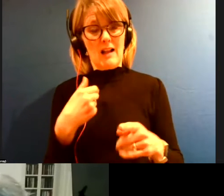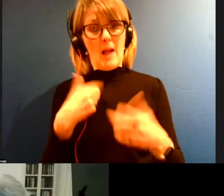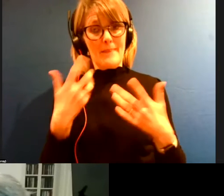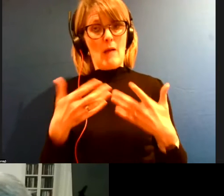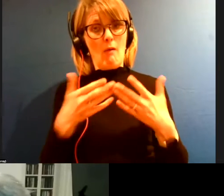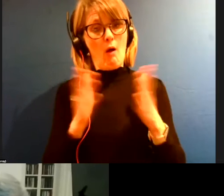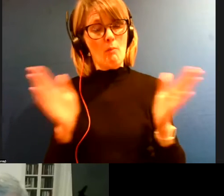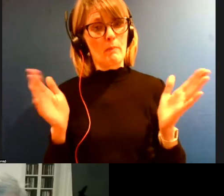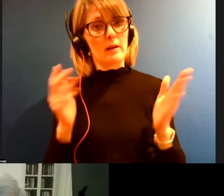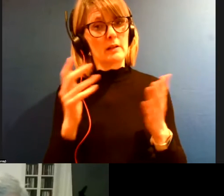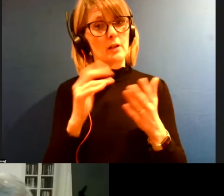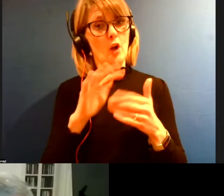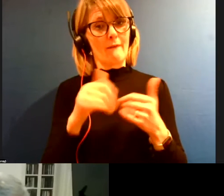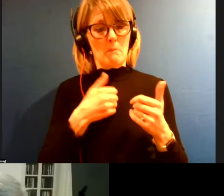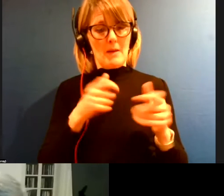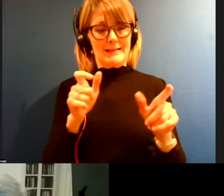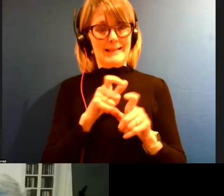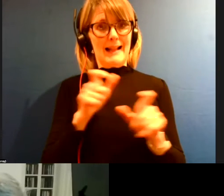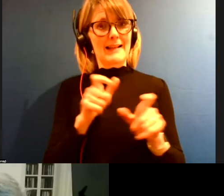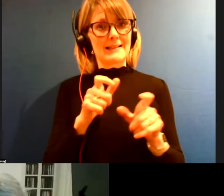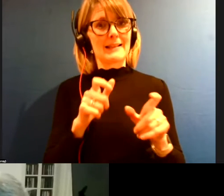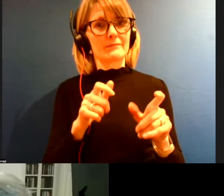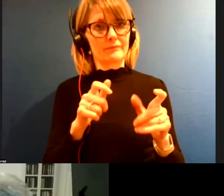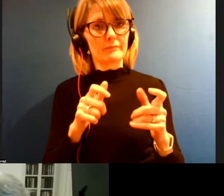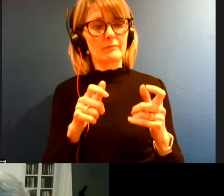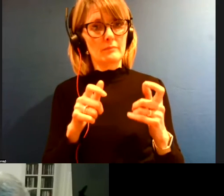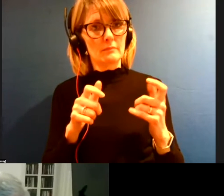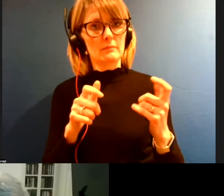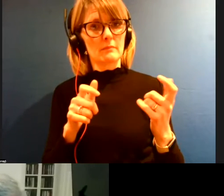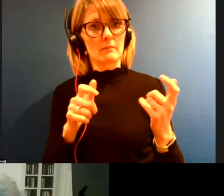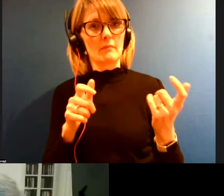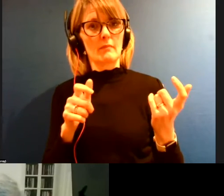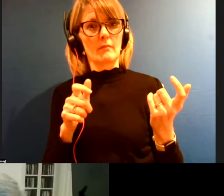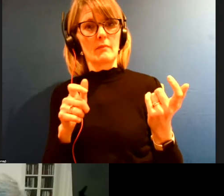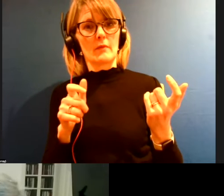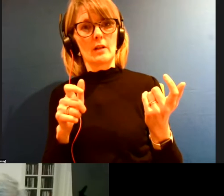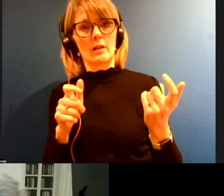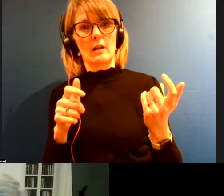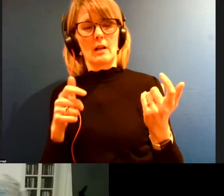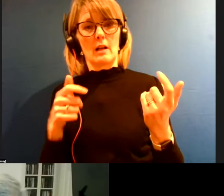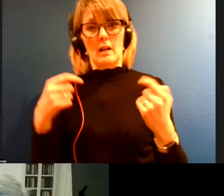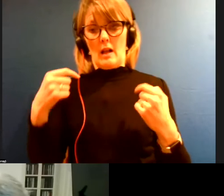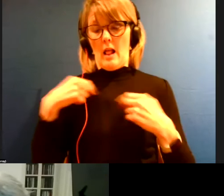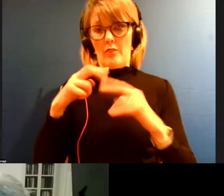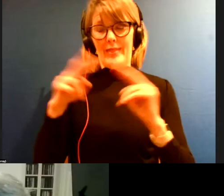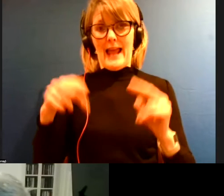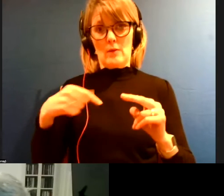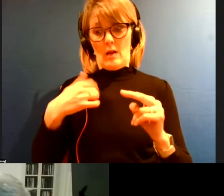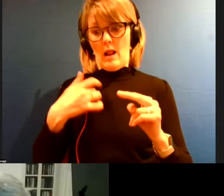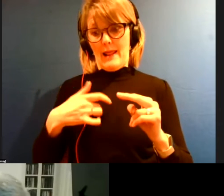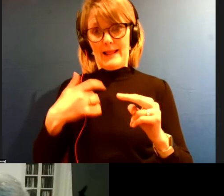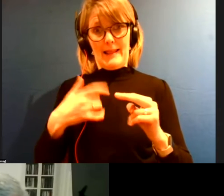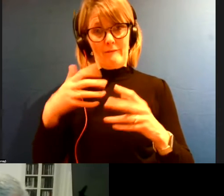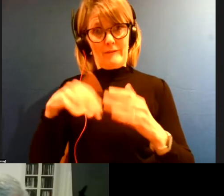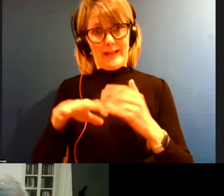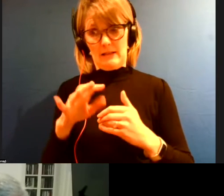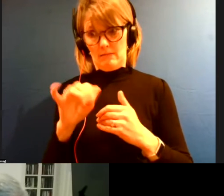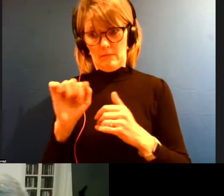very house that I'm living in is a dyslexic member of one of our churches here in the villages where I